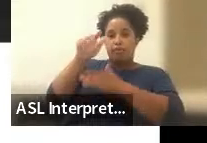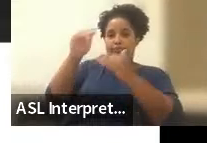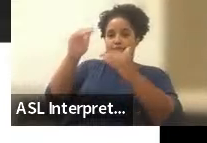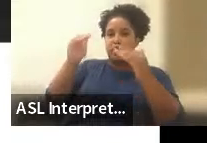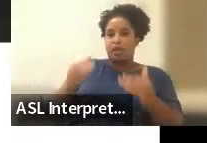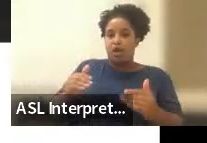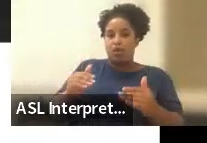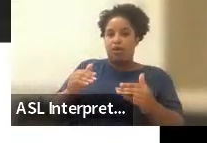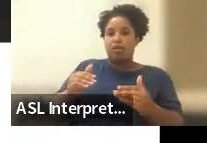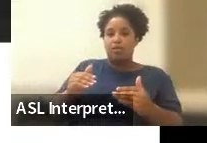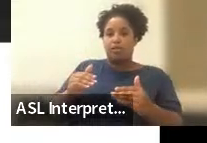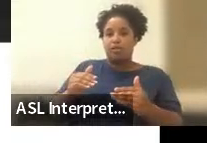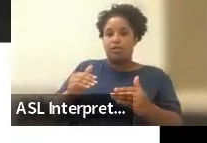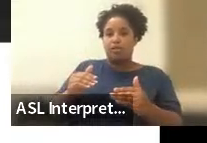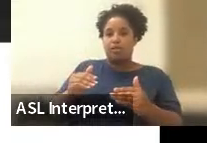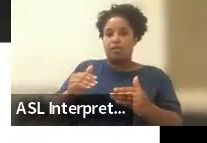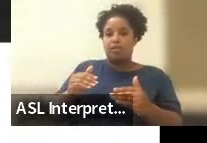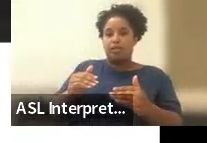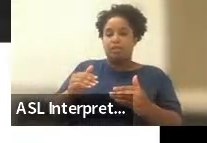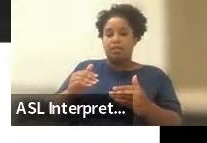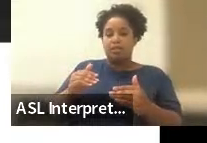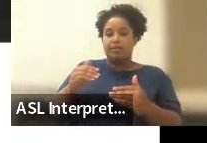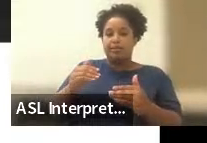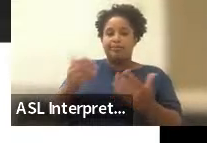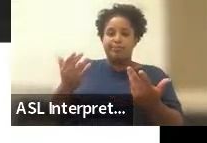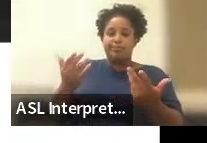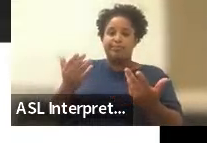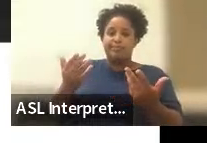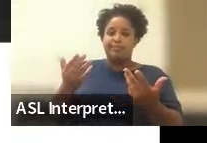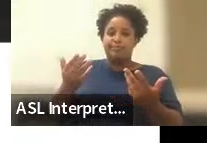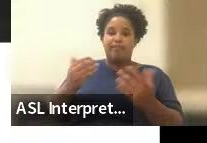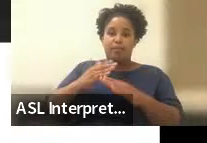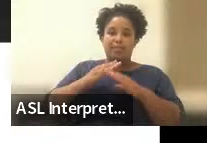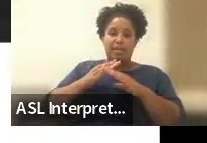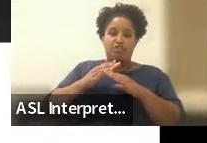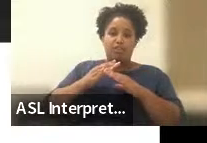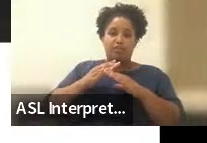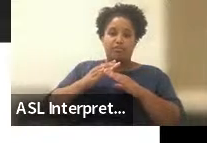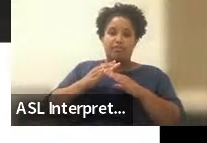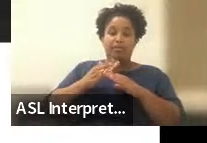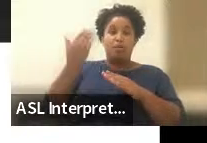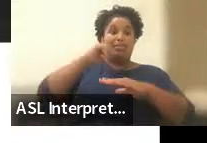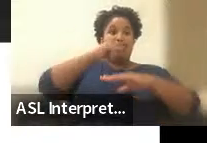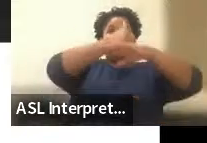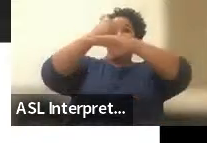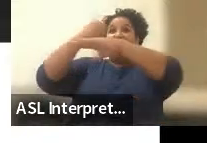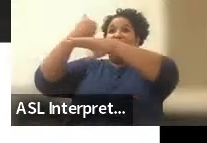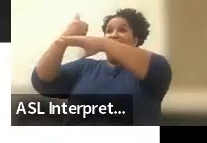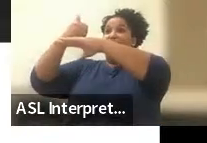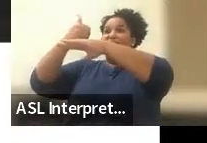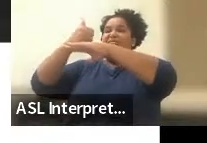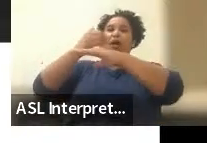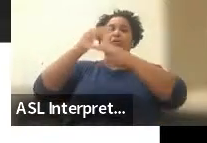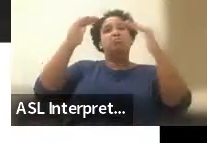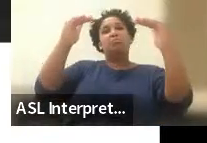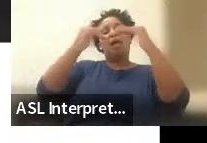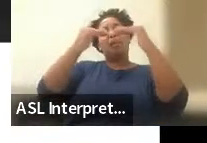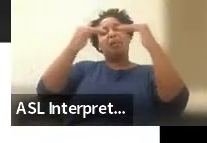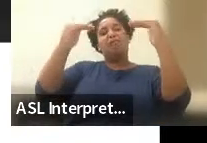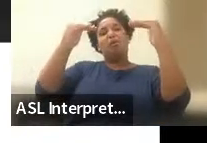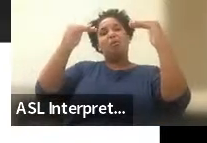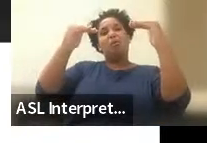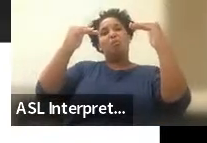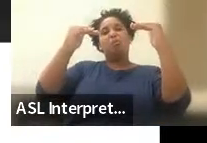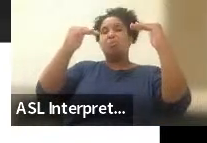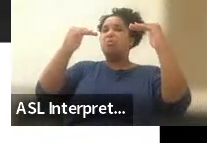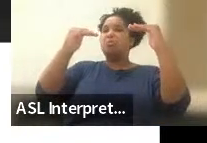of protection that was previously in place across a number of settings. And we're not really, I think the way that